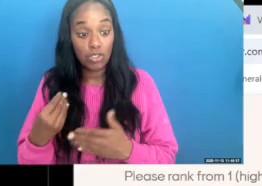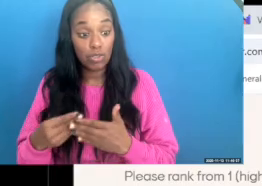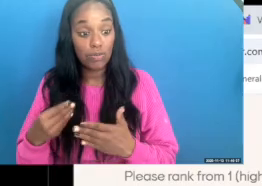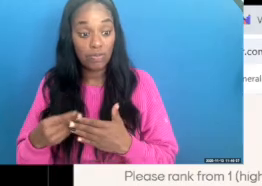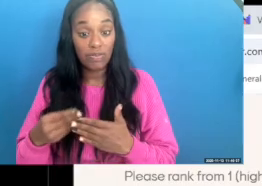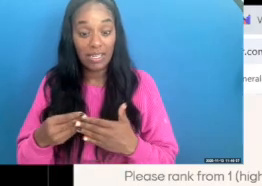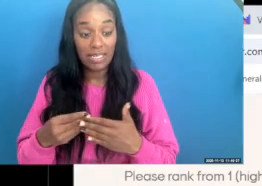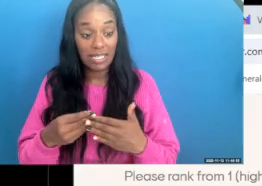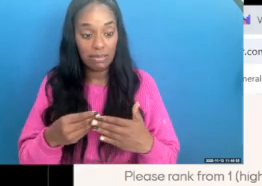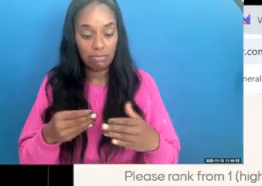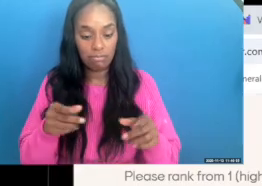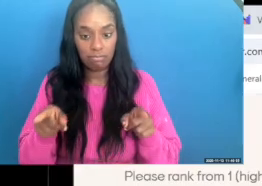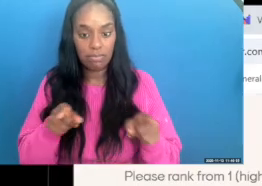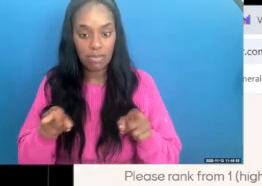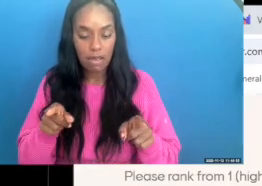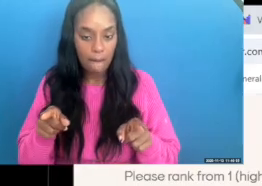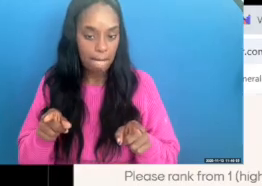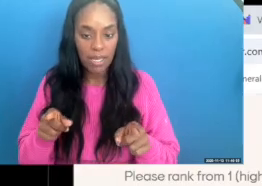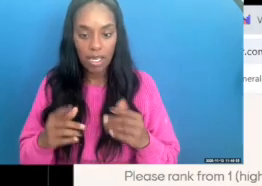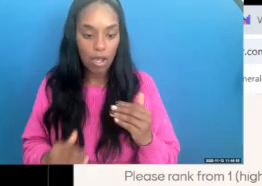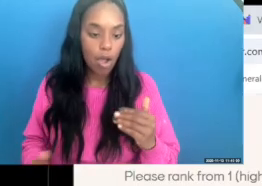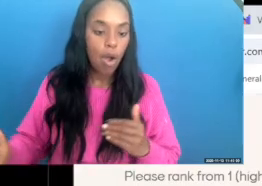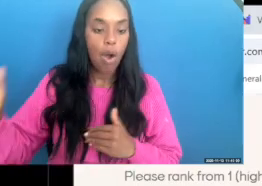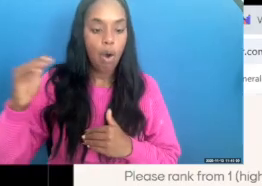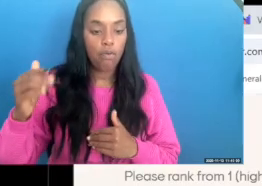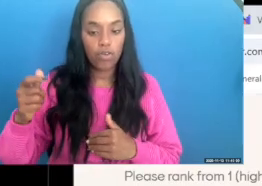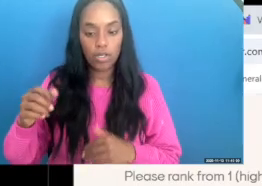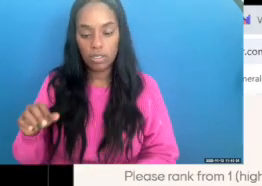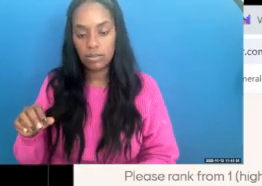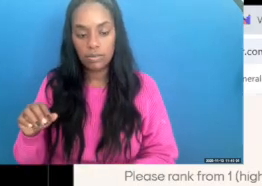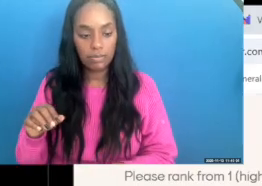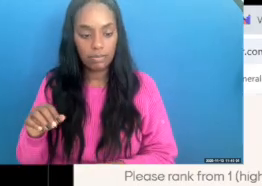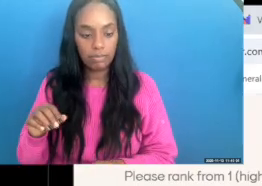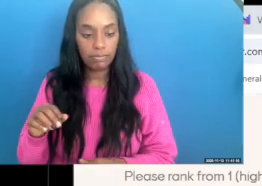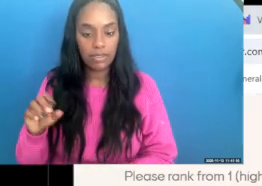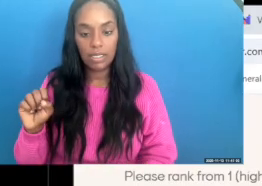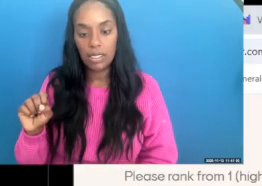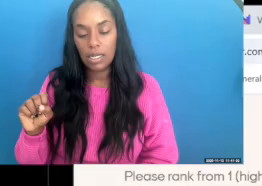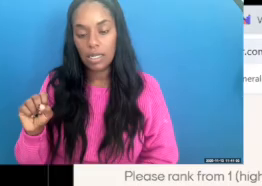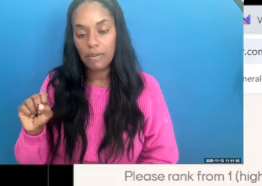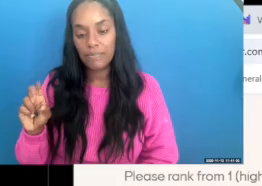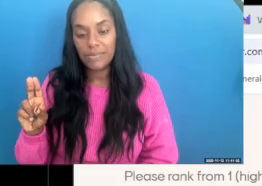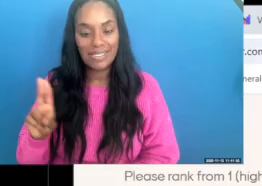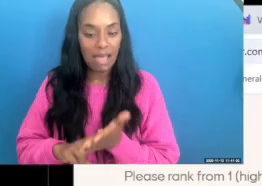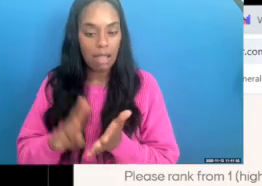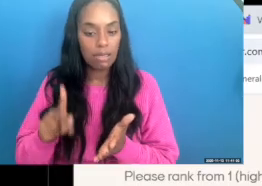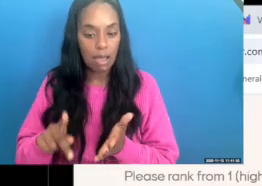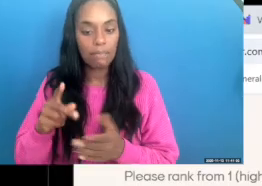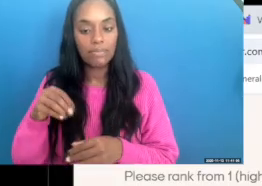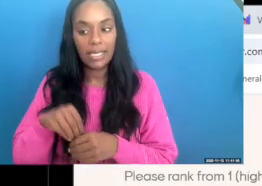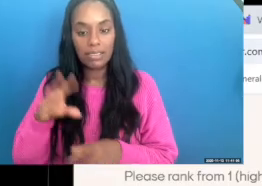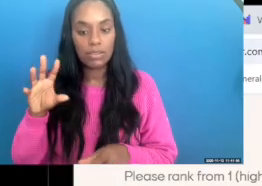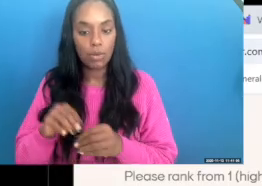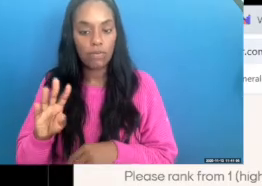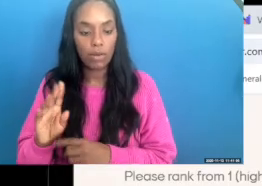particularly in CMO, despite these 2 funding windows being heavily oversubscribed. The first funding